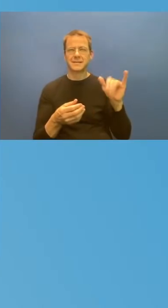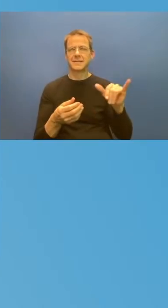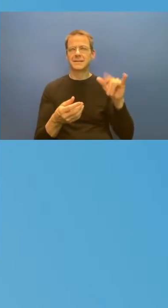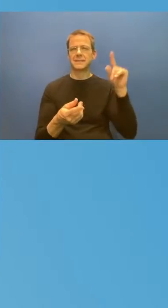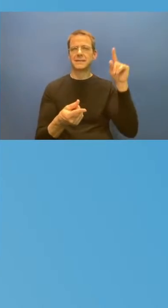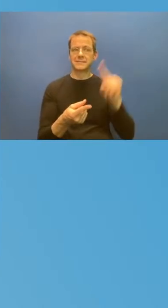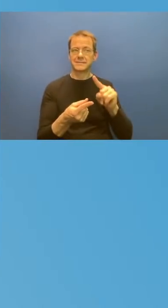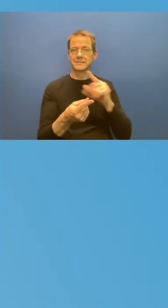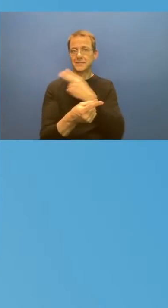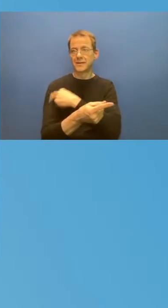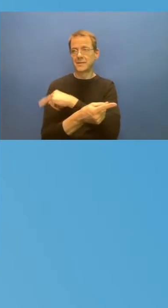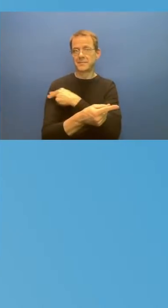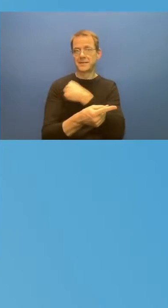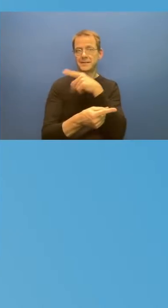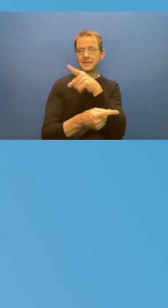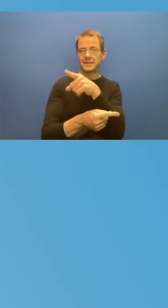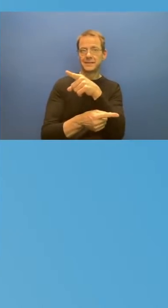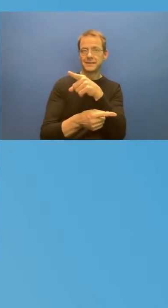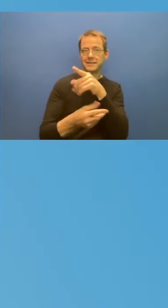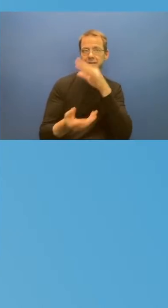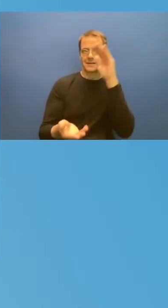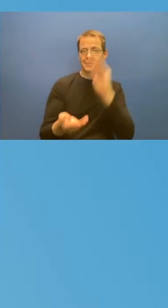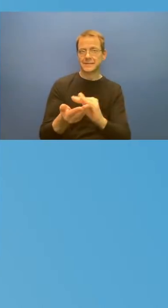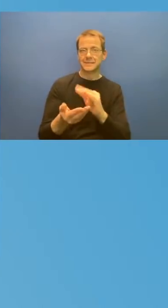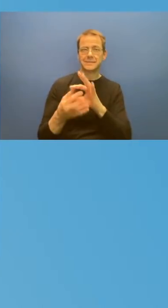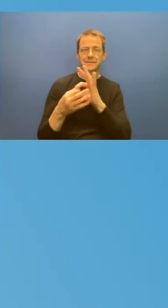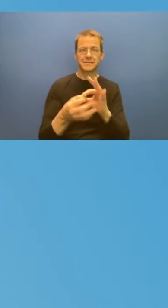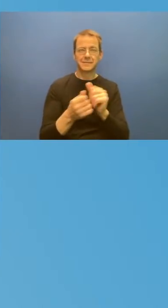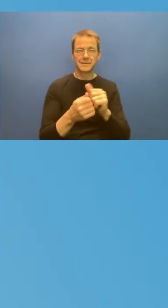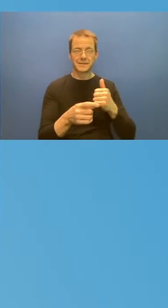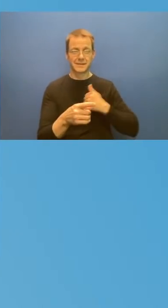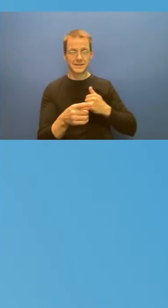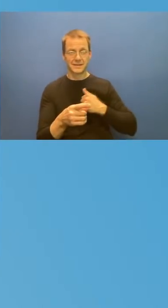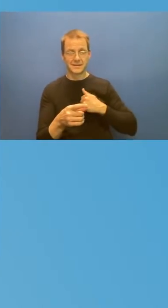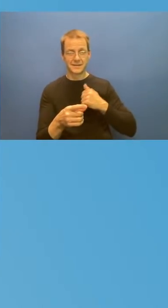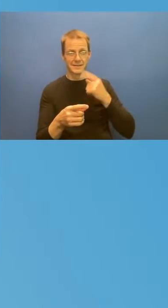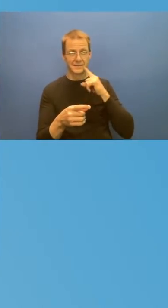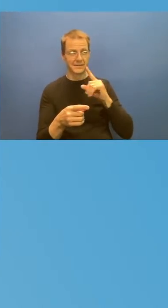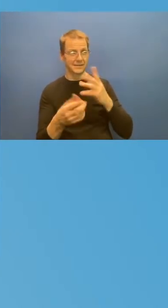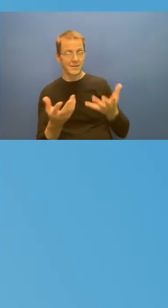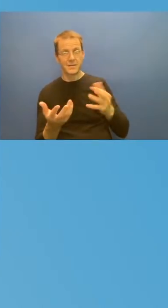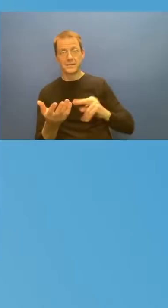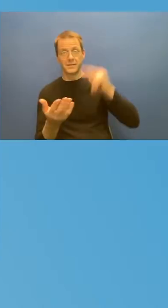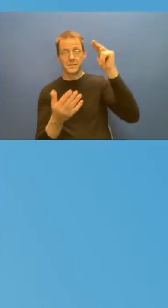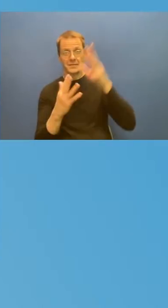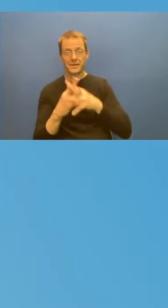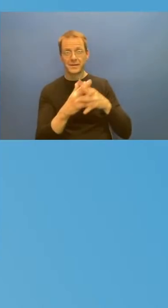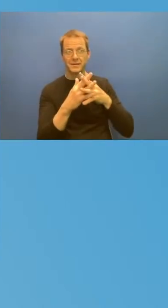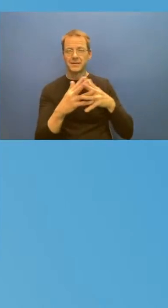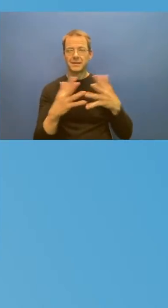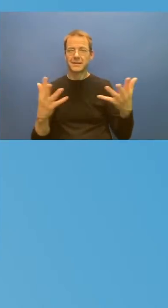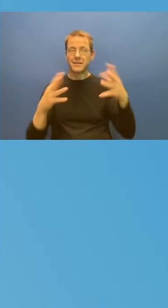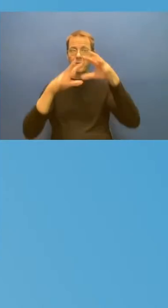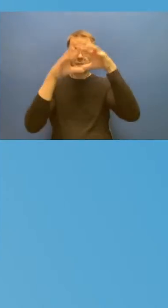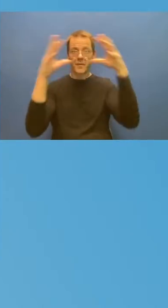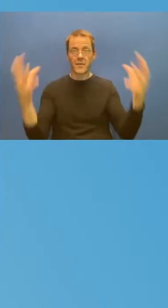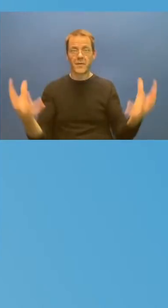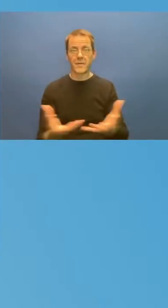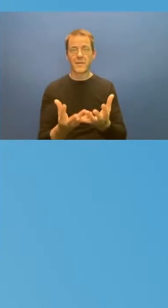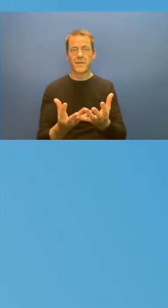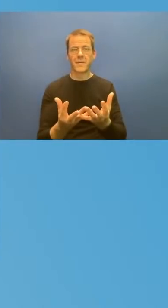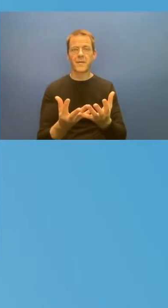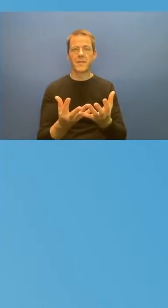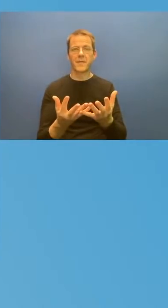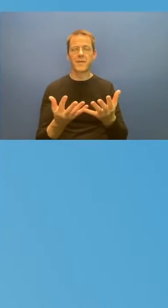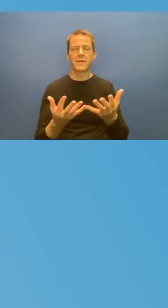Kelvin and myself are extremely familiar with from our work in the past and our travels in the past, that do not have